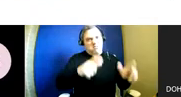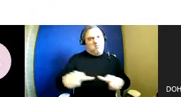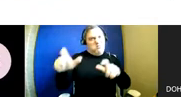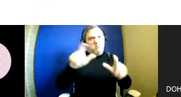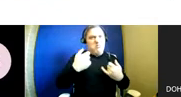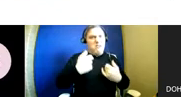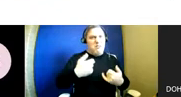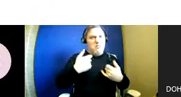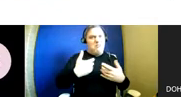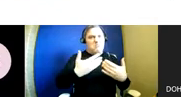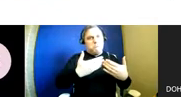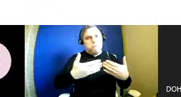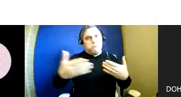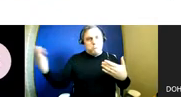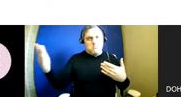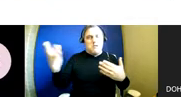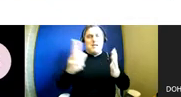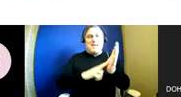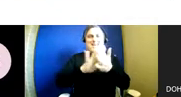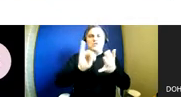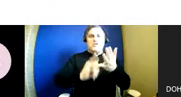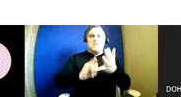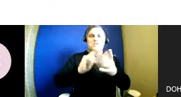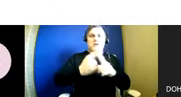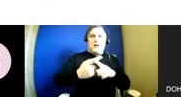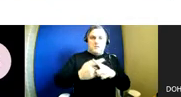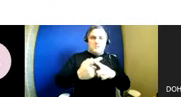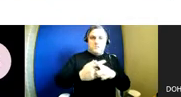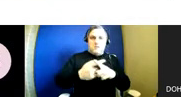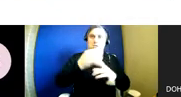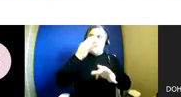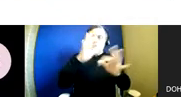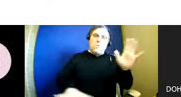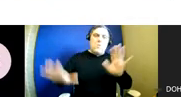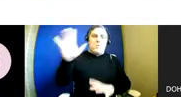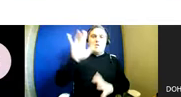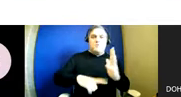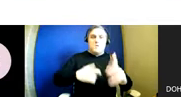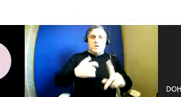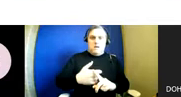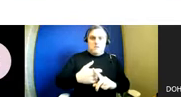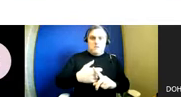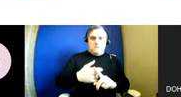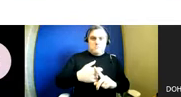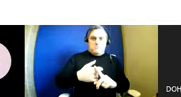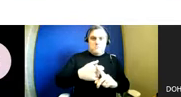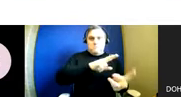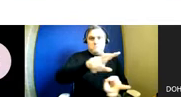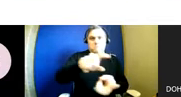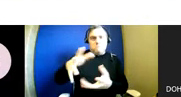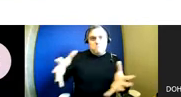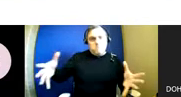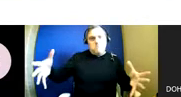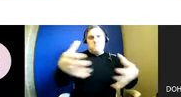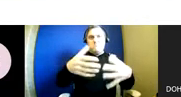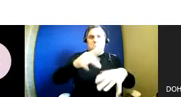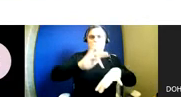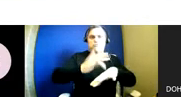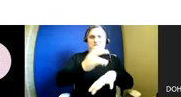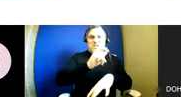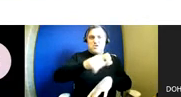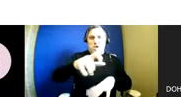so NHS England asked every area in the country, including Derbyshire, to bring together all the professionals that are needed to help